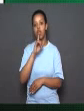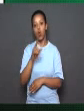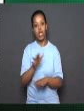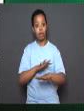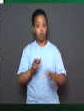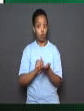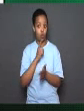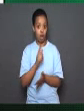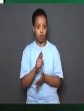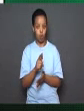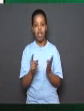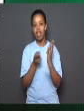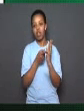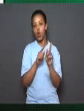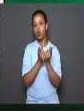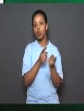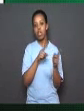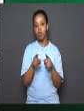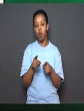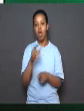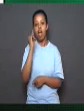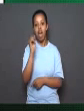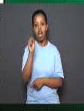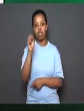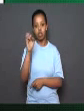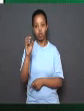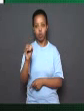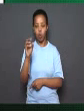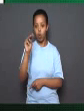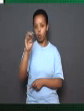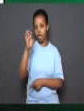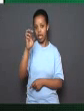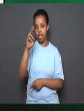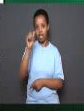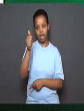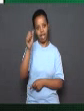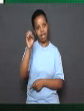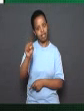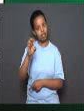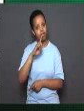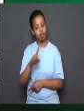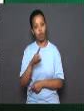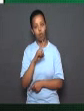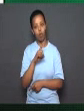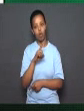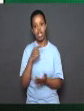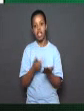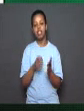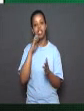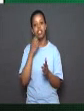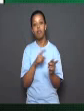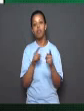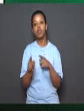The fourth group is called isomerase. Enzymes in this group